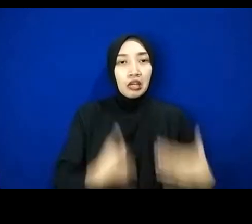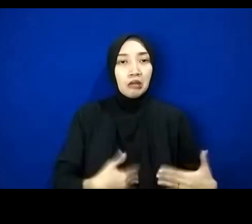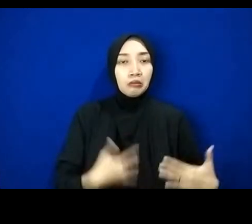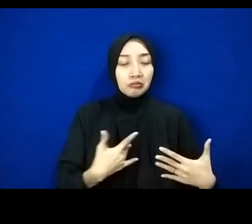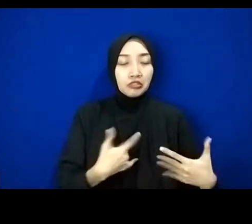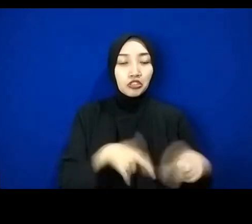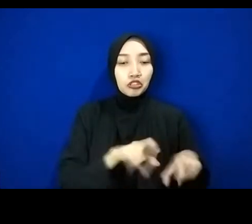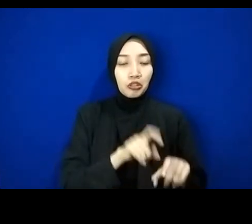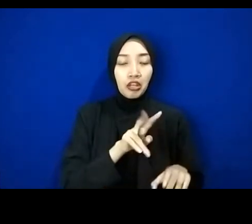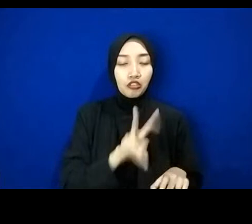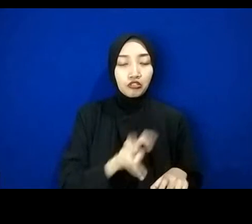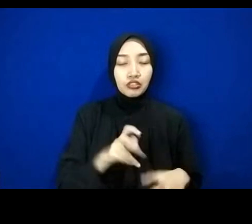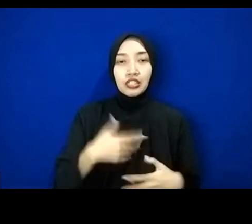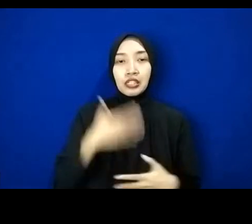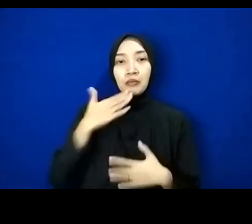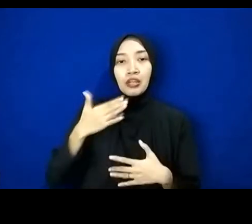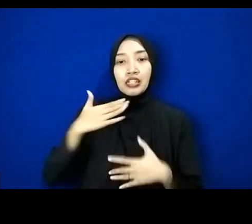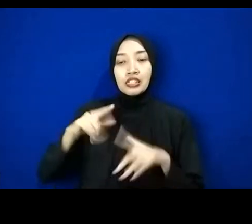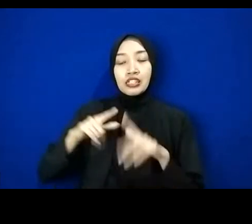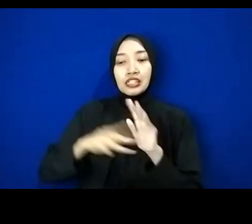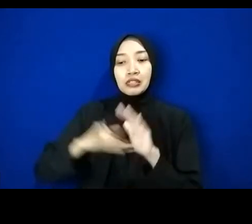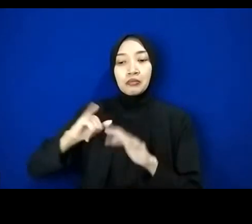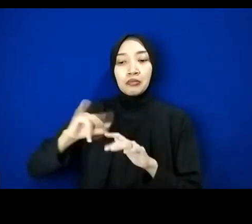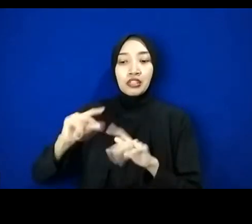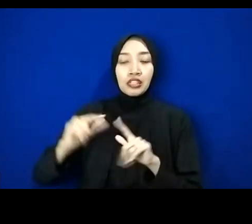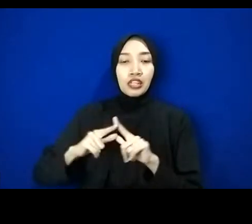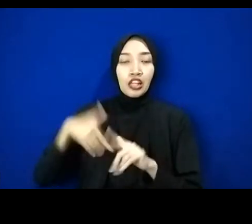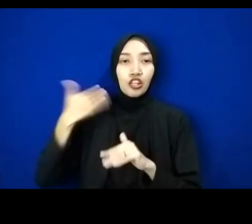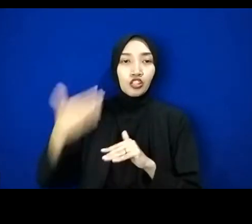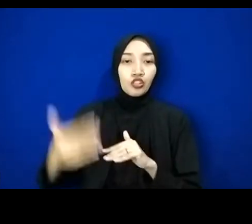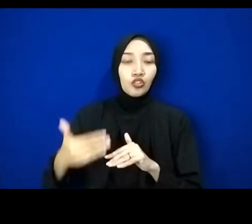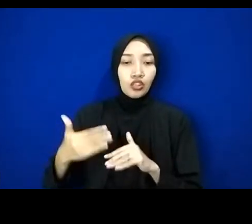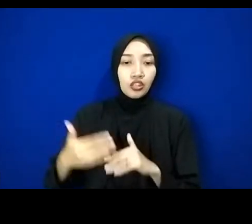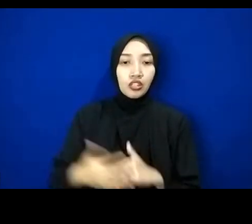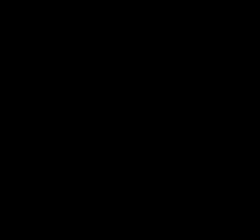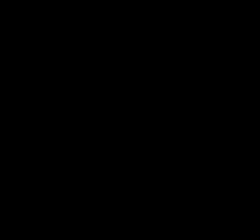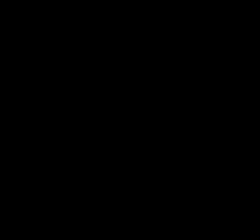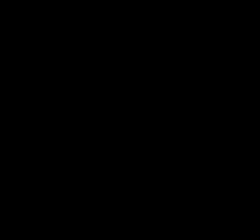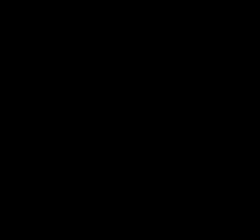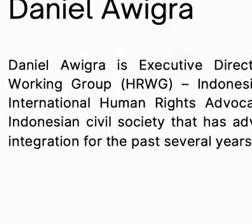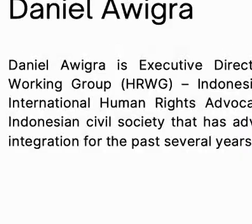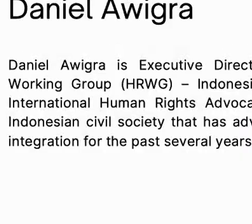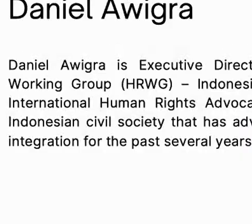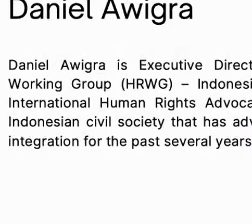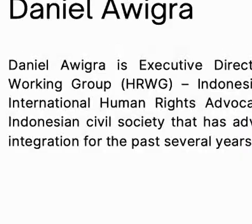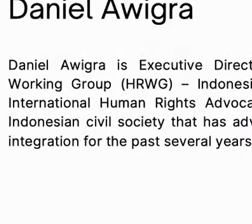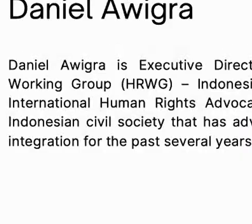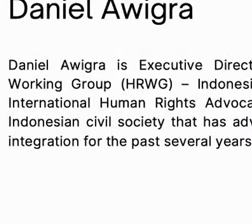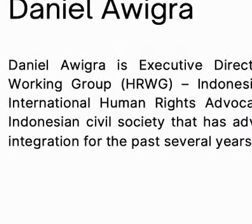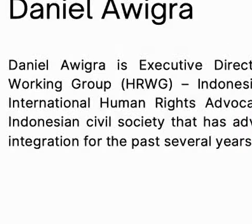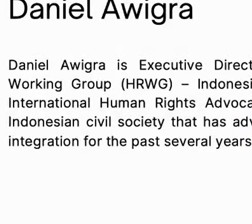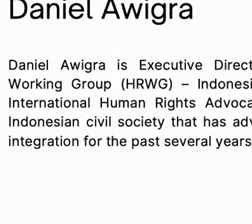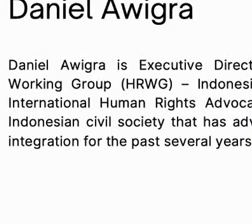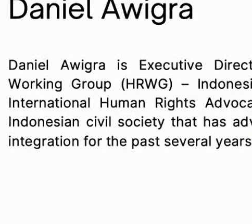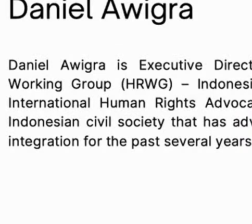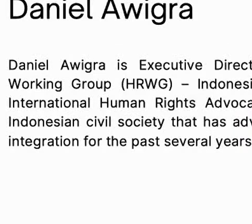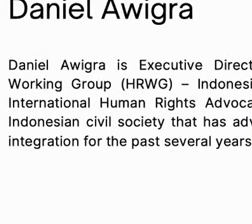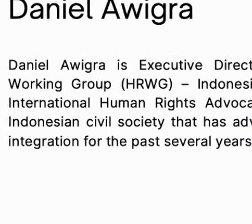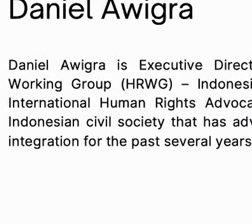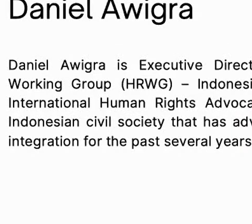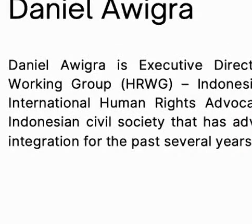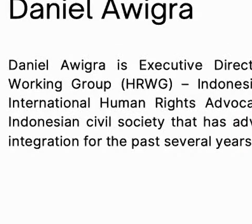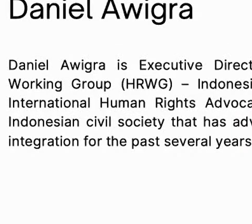So we continue to the third speaker, Mas Awi, and I will read Mas Awi's bio